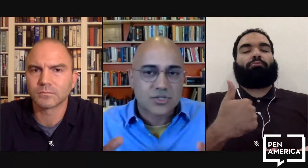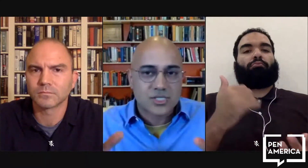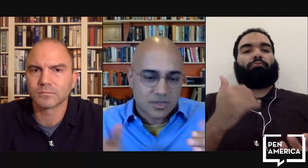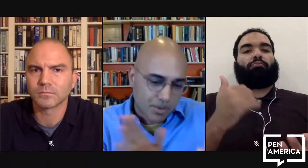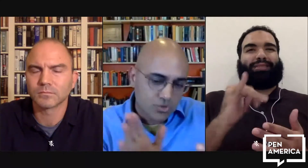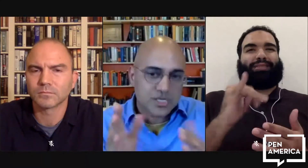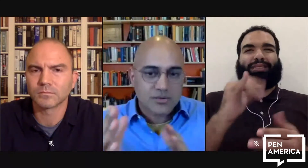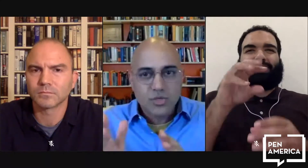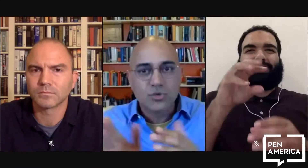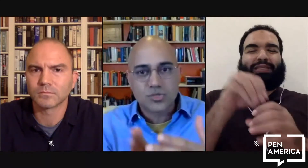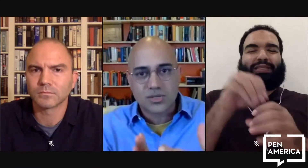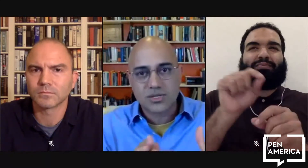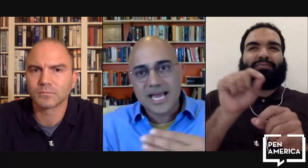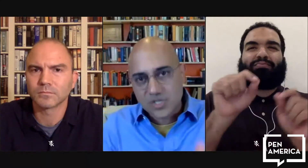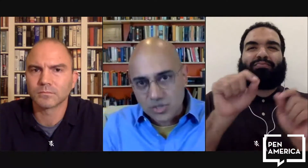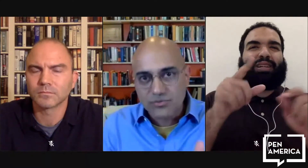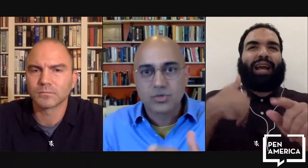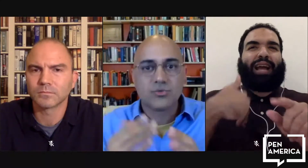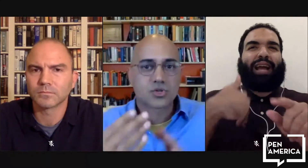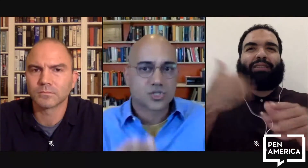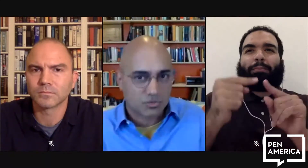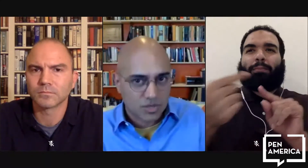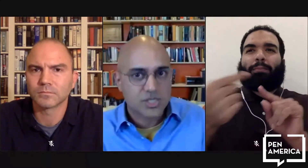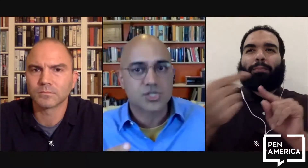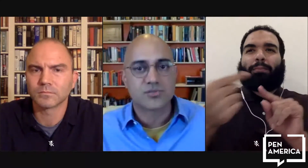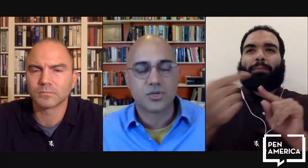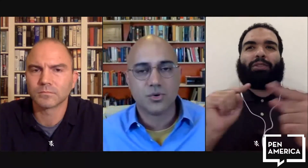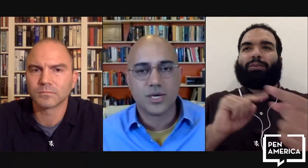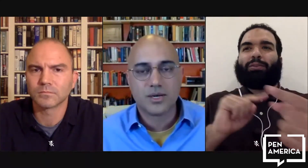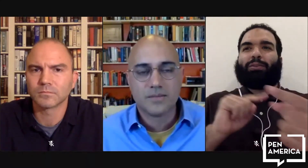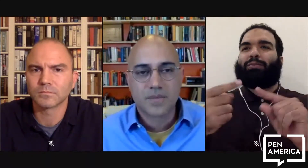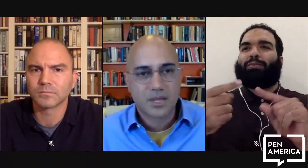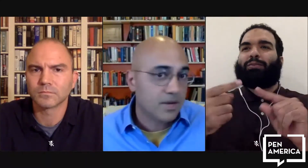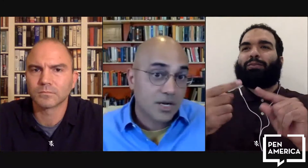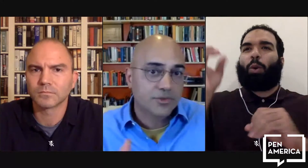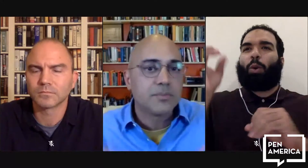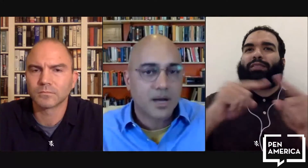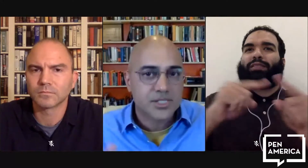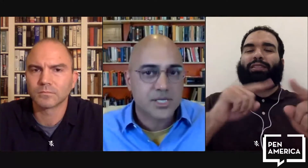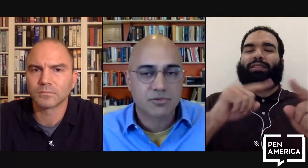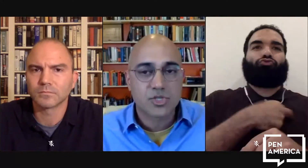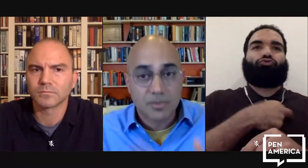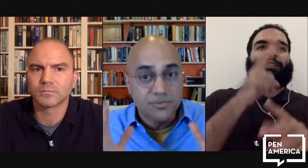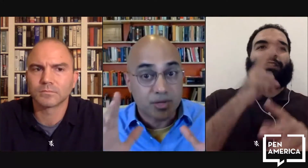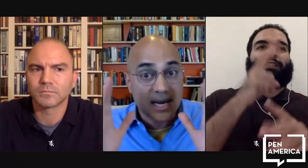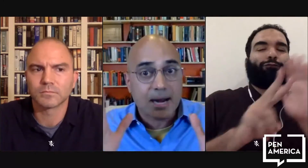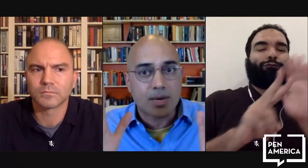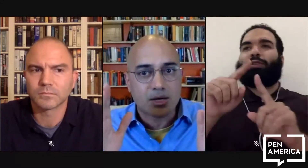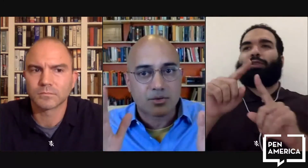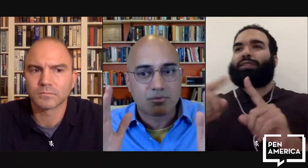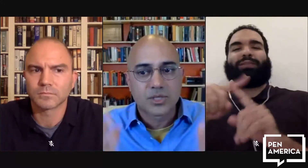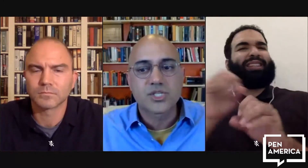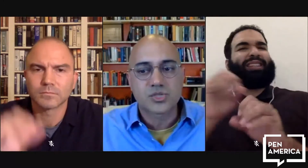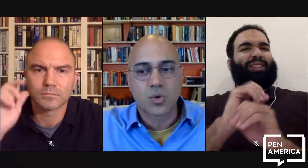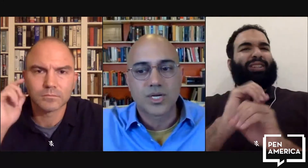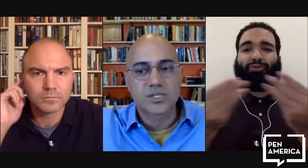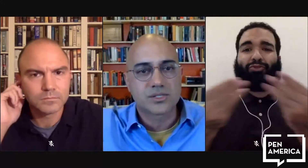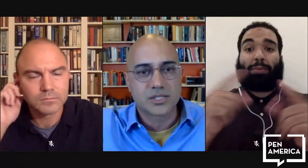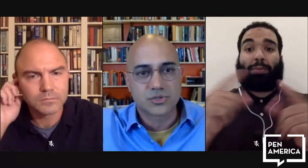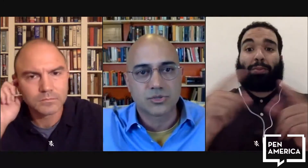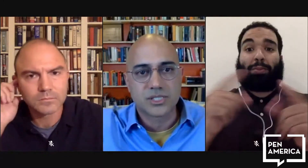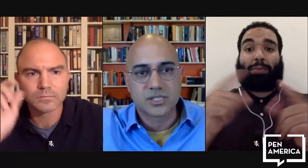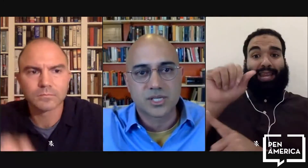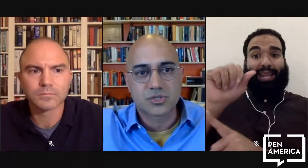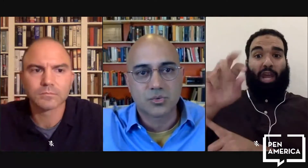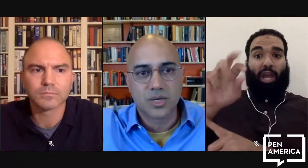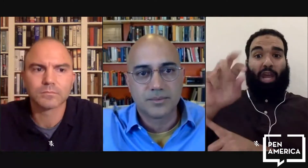that there's these opposing views, the national view versus the religious view, and none of them obviously get resolved. But for the narrator, the religious one is the